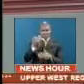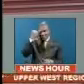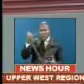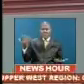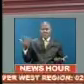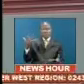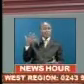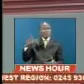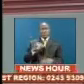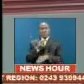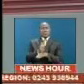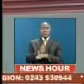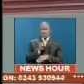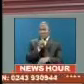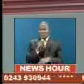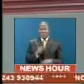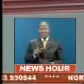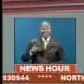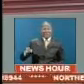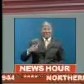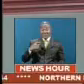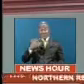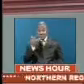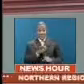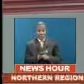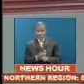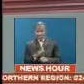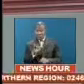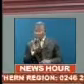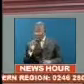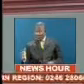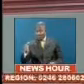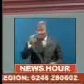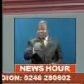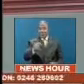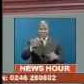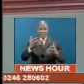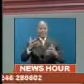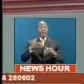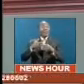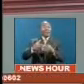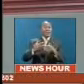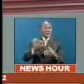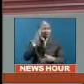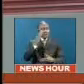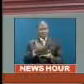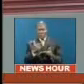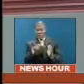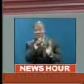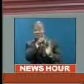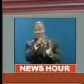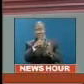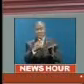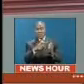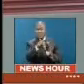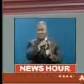been partially implemented. Mr. Spiu Gabra promised that if his nomination is approved, he would ensure that such good plans and